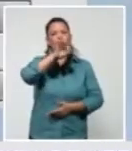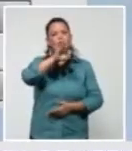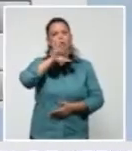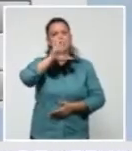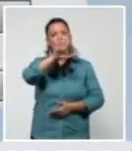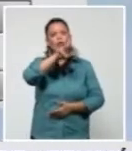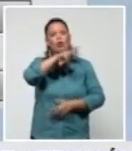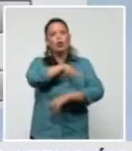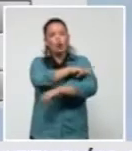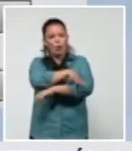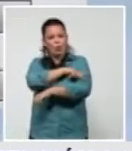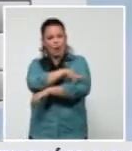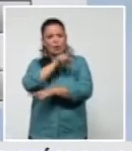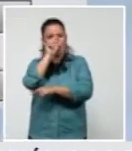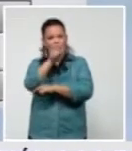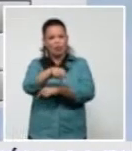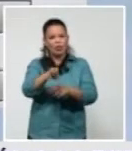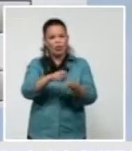Yesterday,